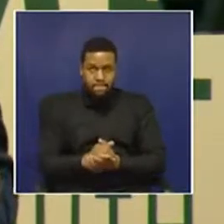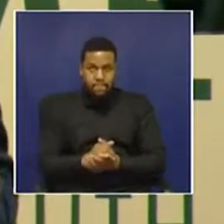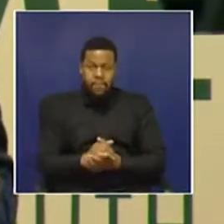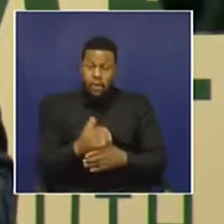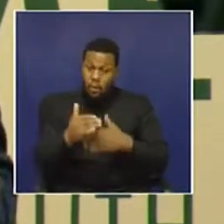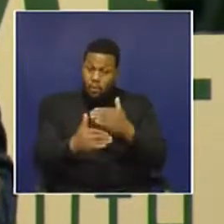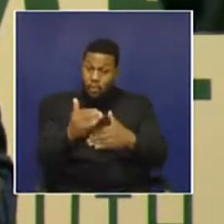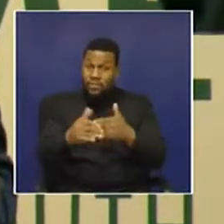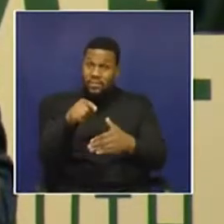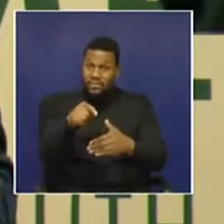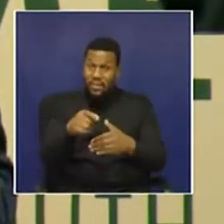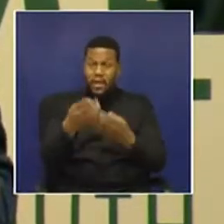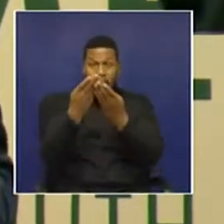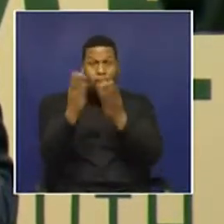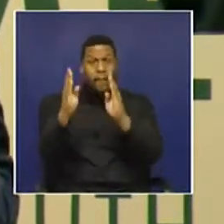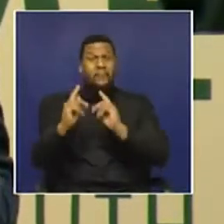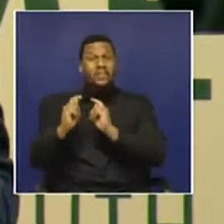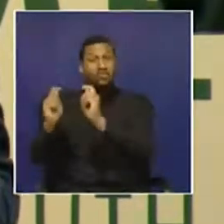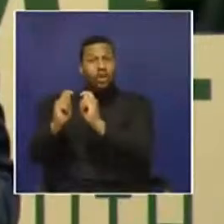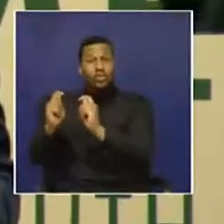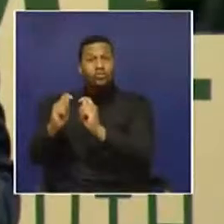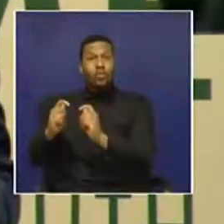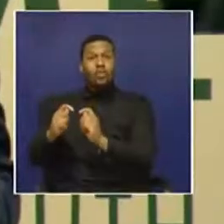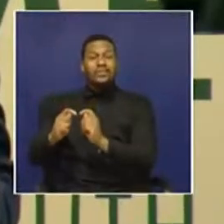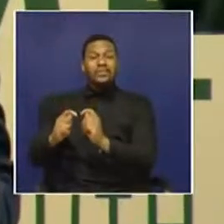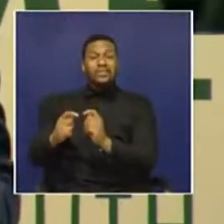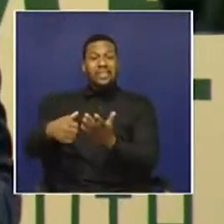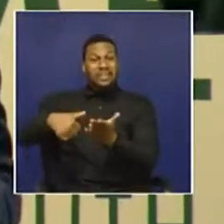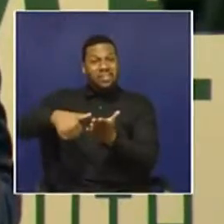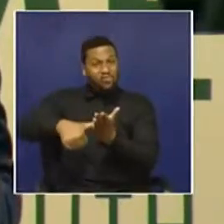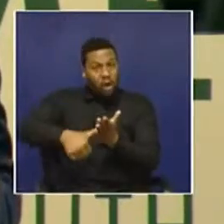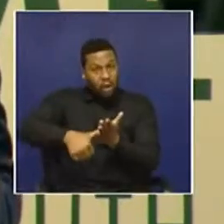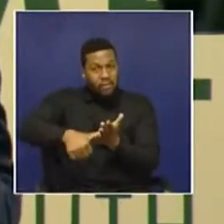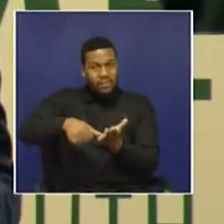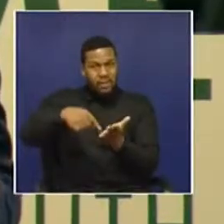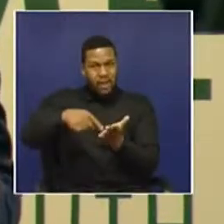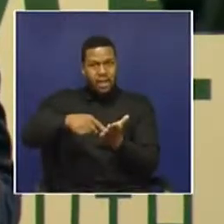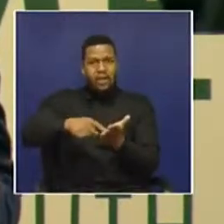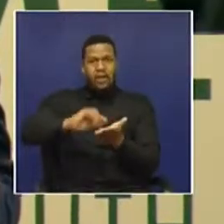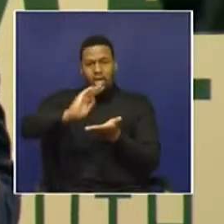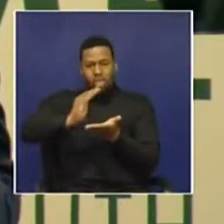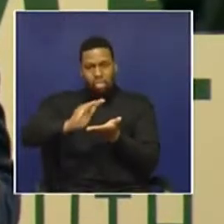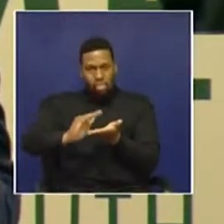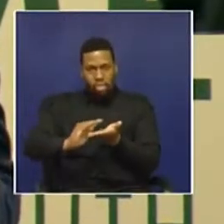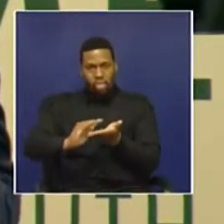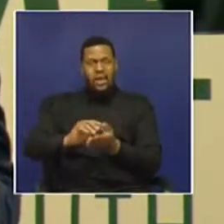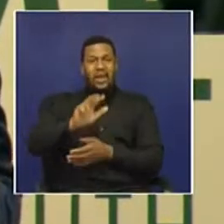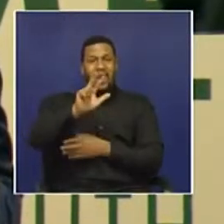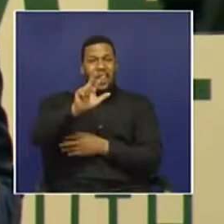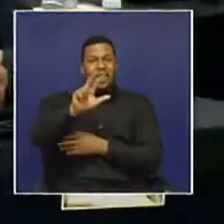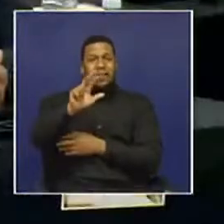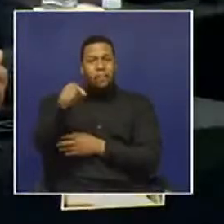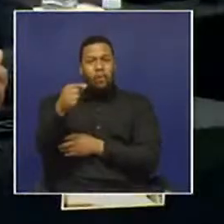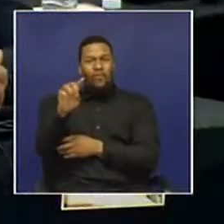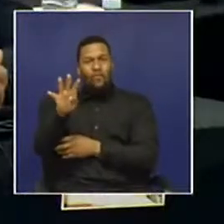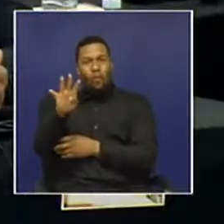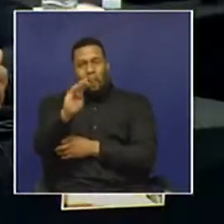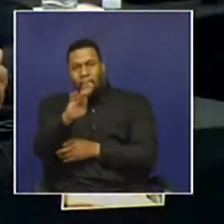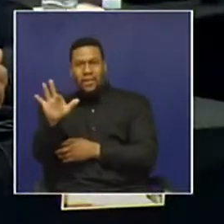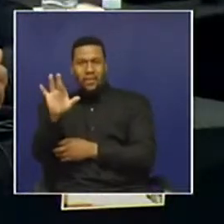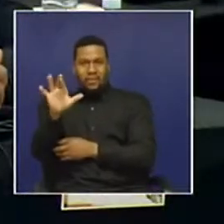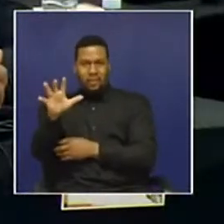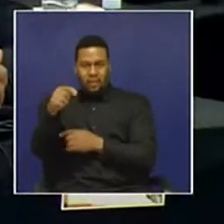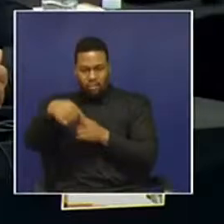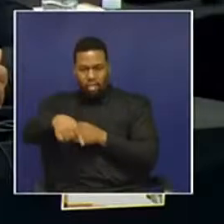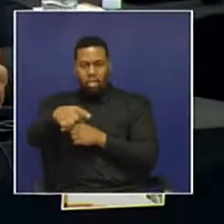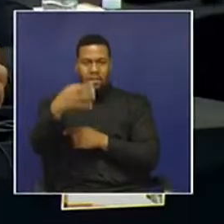transport network grant has been scaled down by about 8.4 billion over the next 3 years.